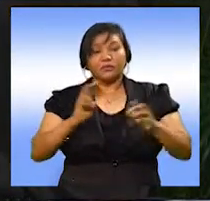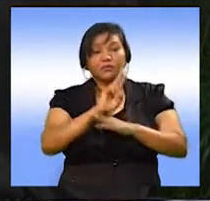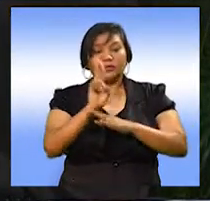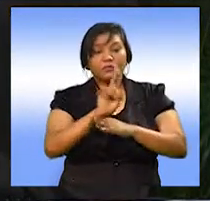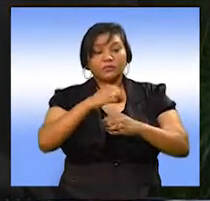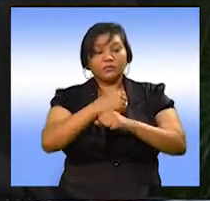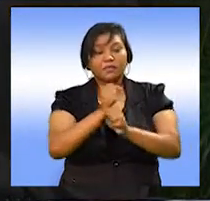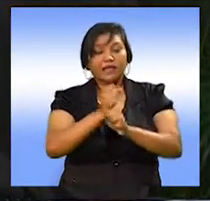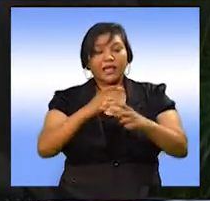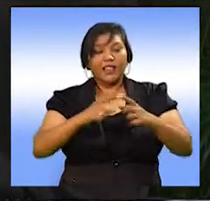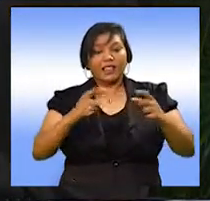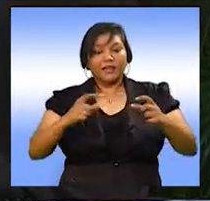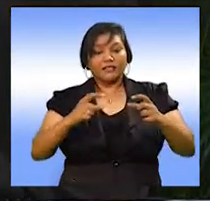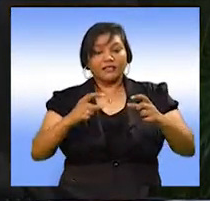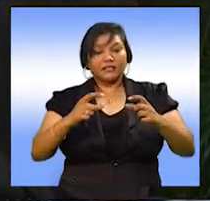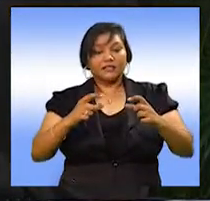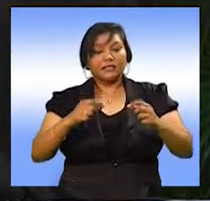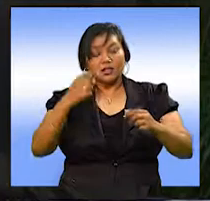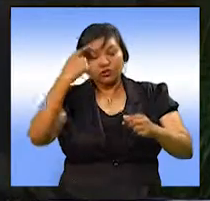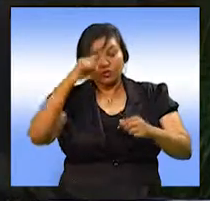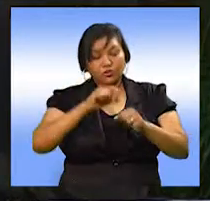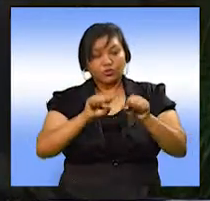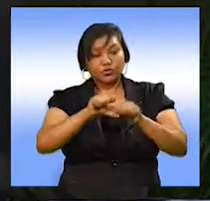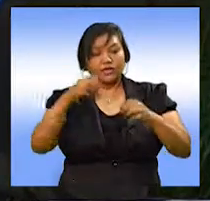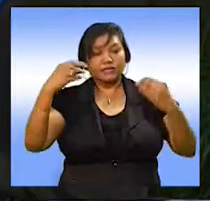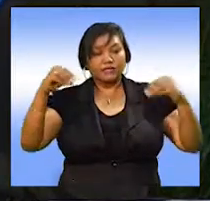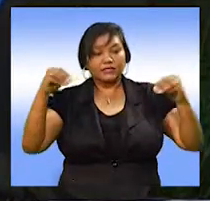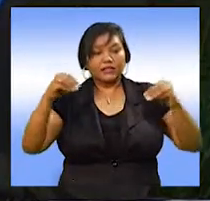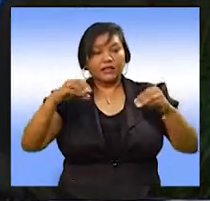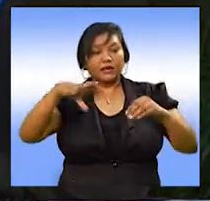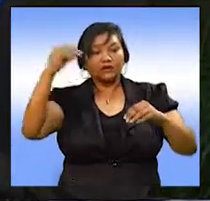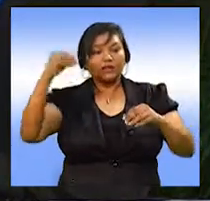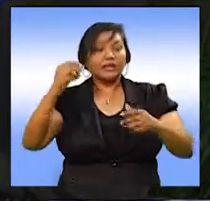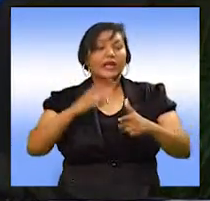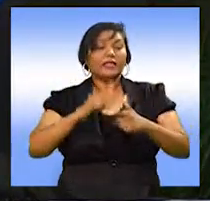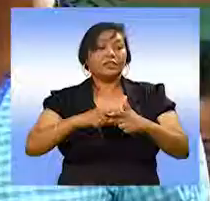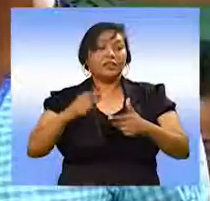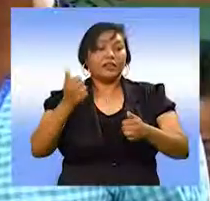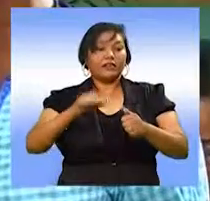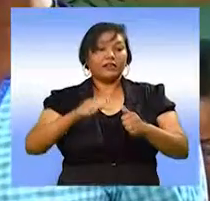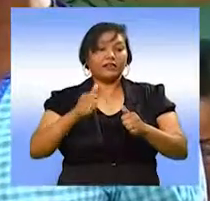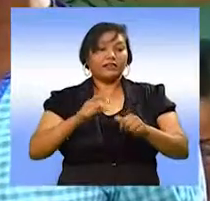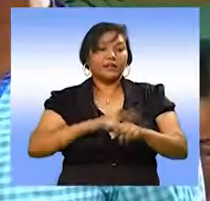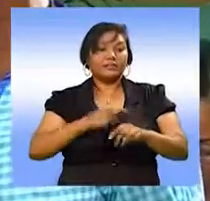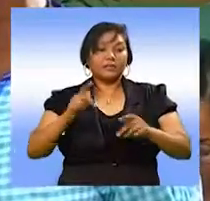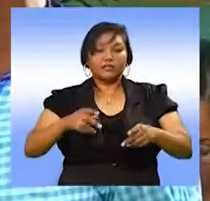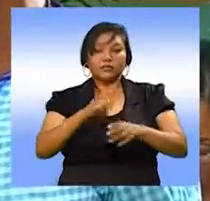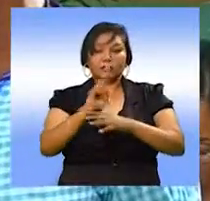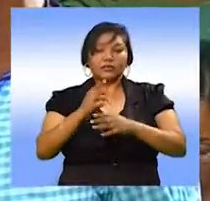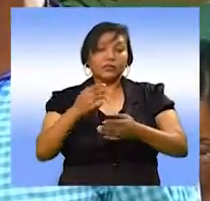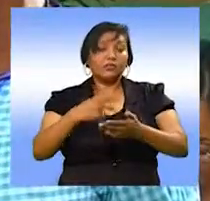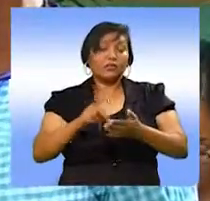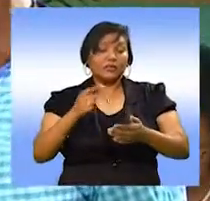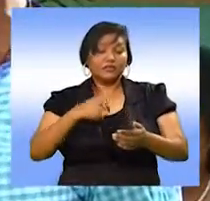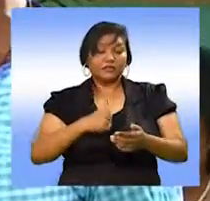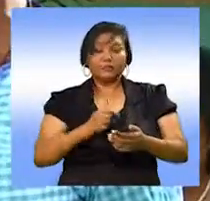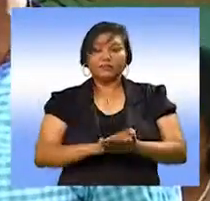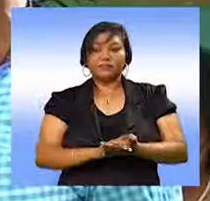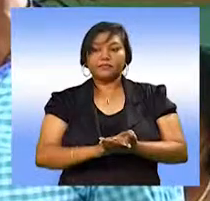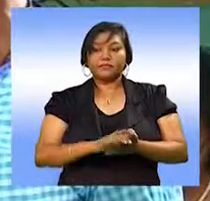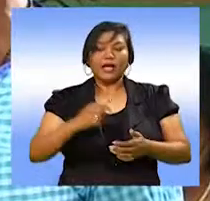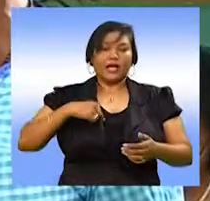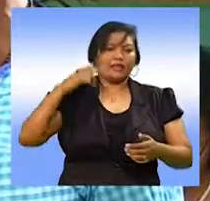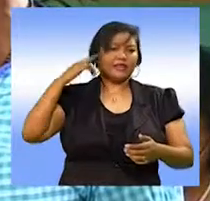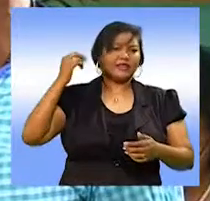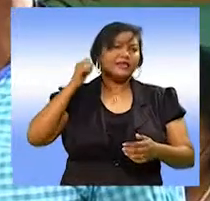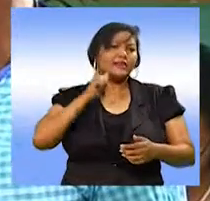to somebody with money for it to be used, and then you get back royalties, etc. I heard a girl sing karaoke,